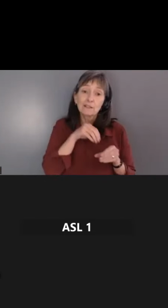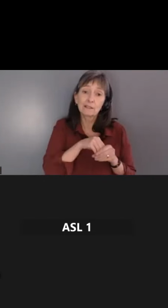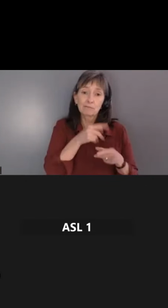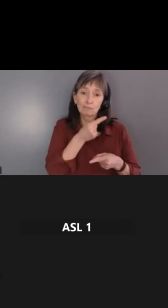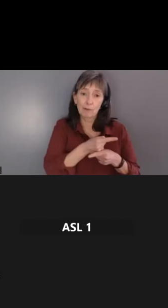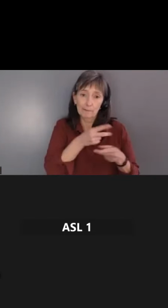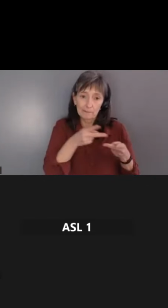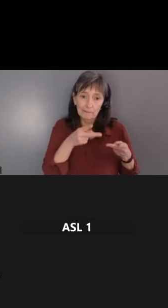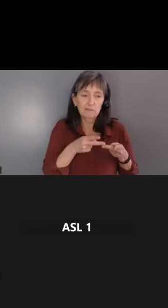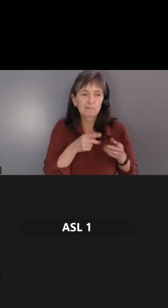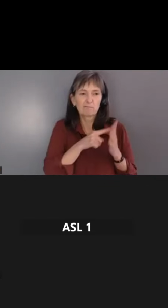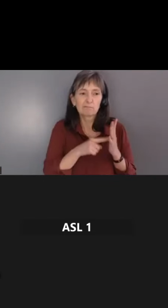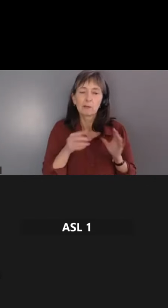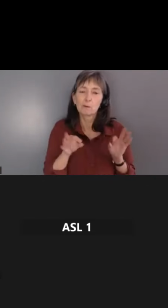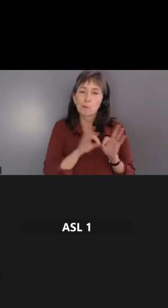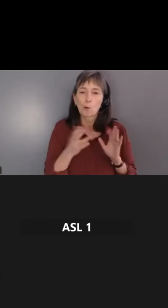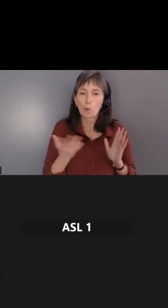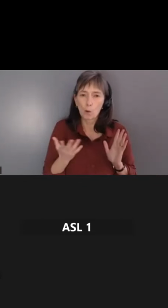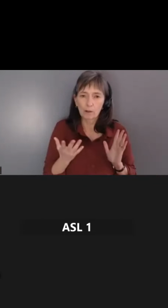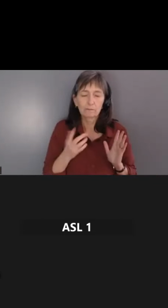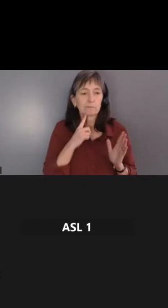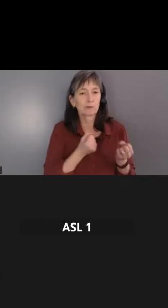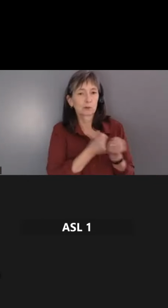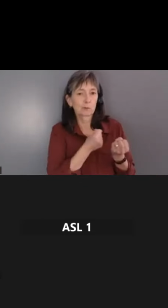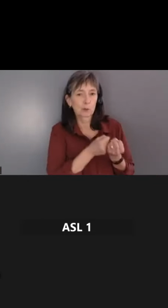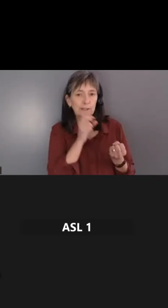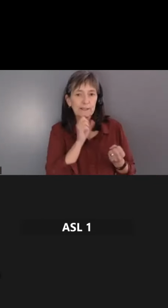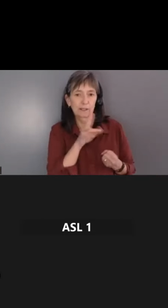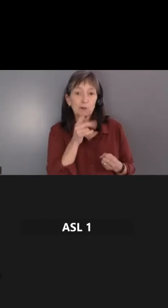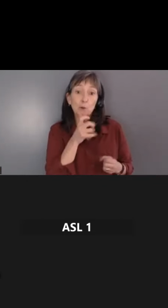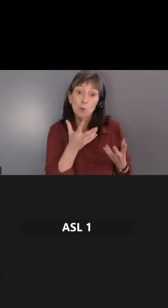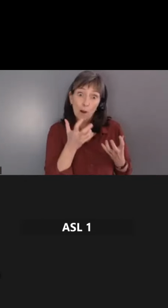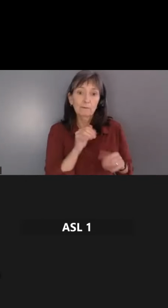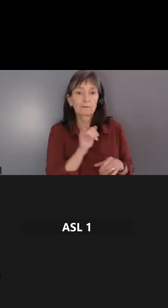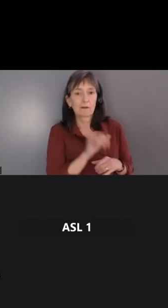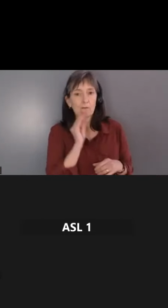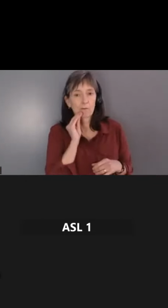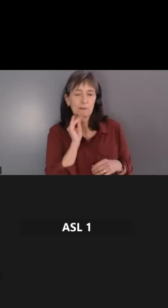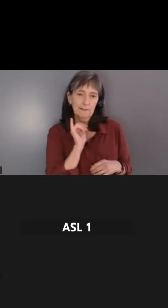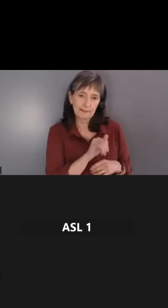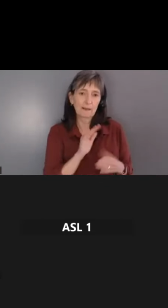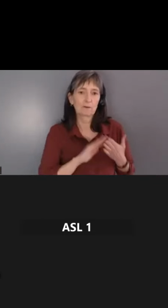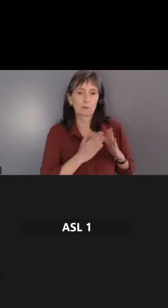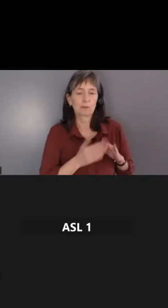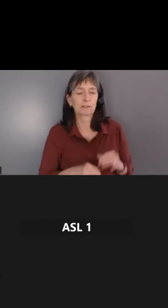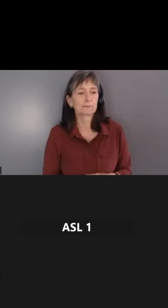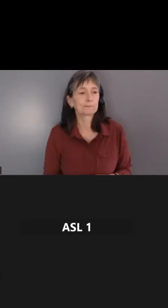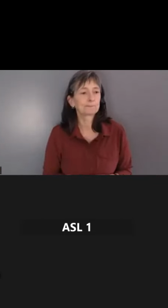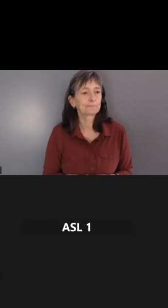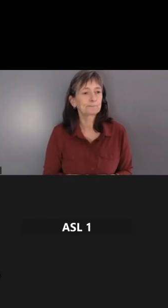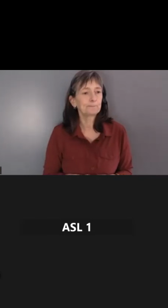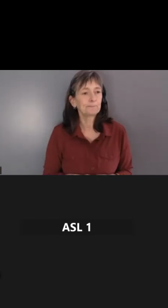that are essential to supporting older adults who want to remain in their own homes and communities for as long as possible, and